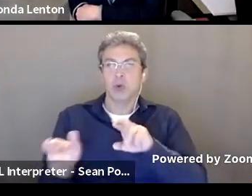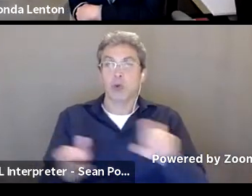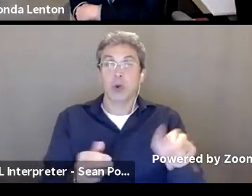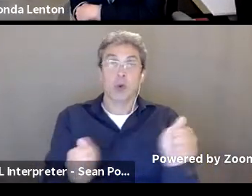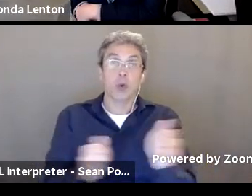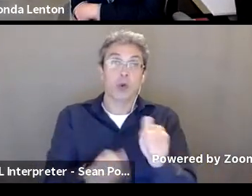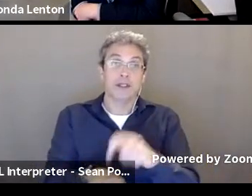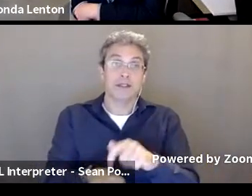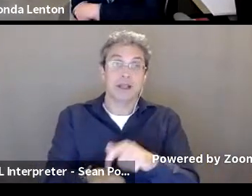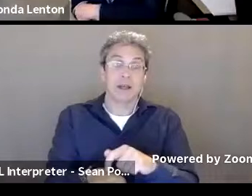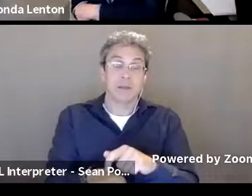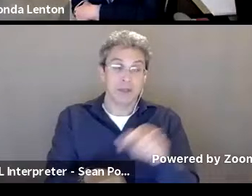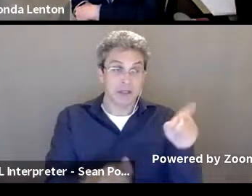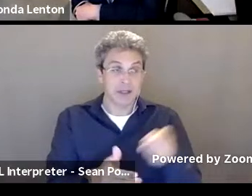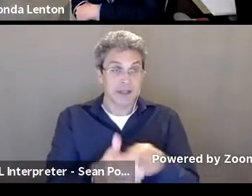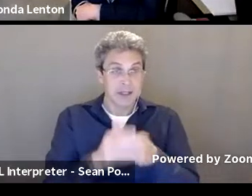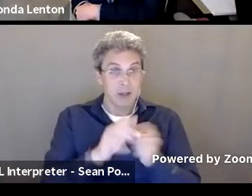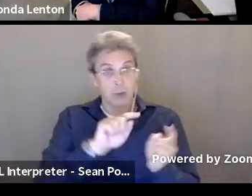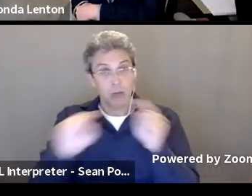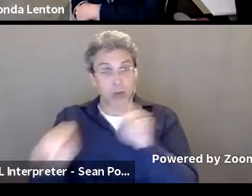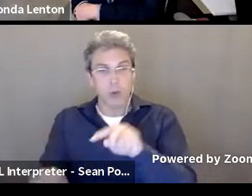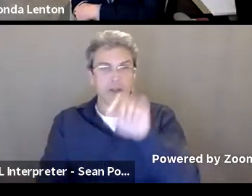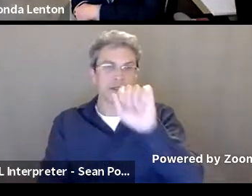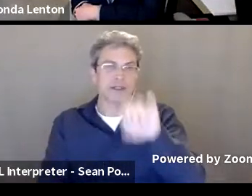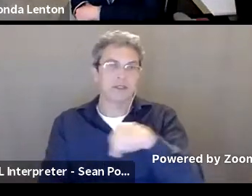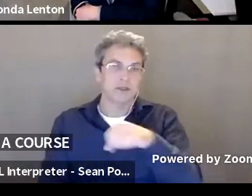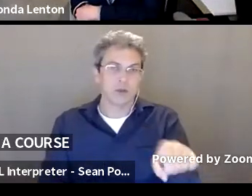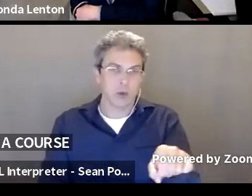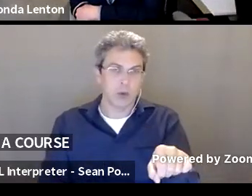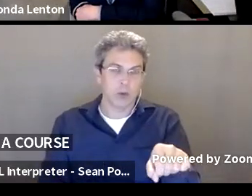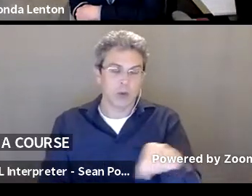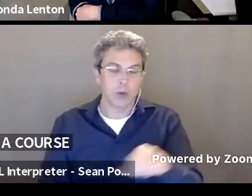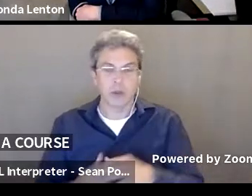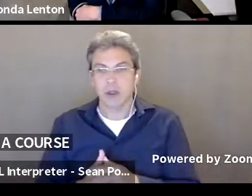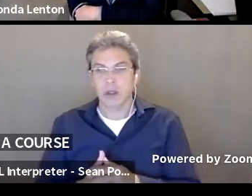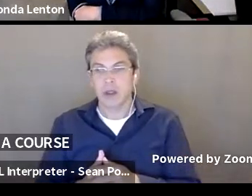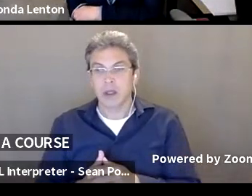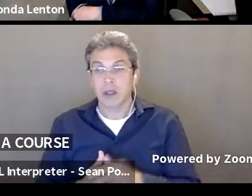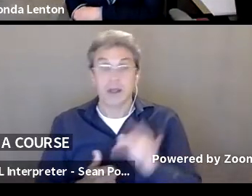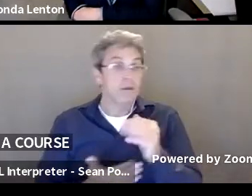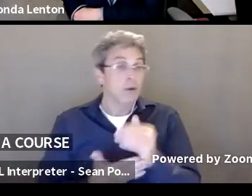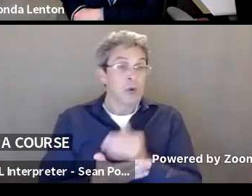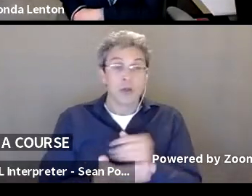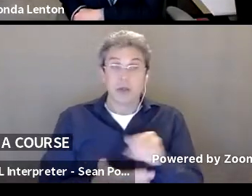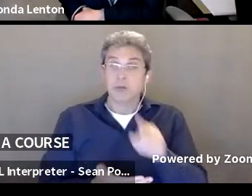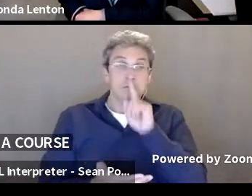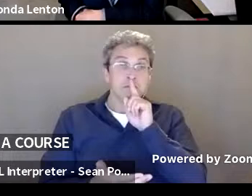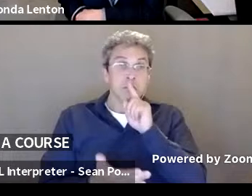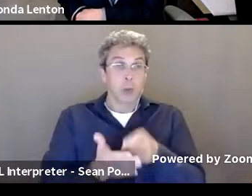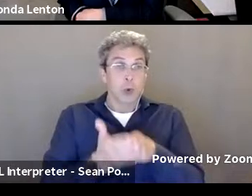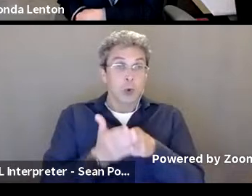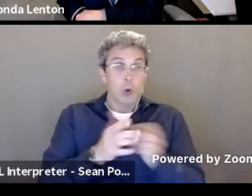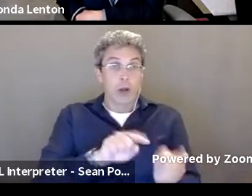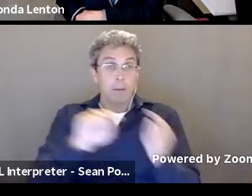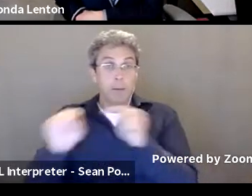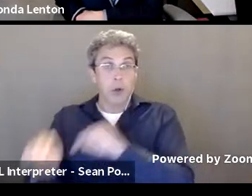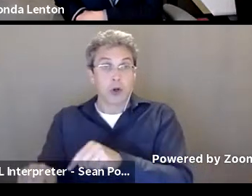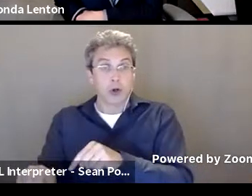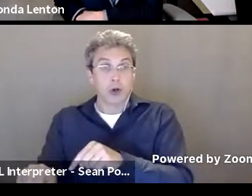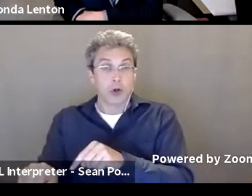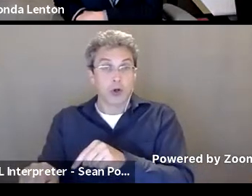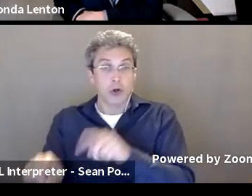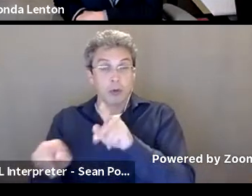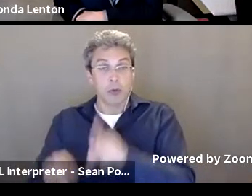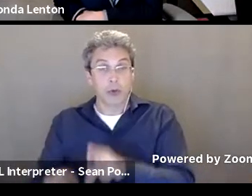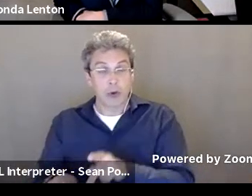has an in-person required component. So other courses that don't say required in-person may have some